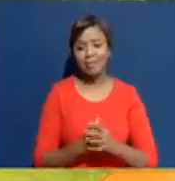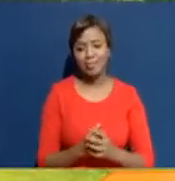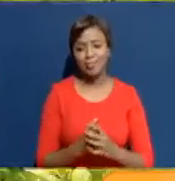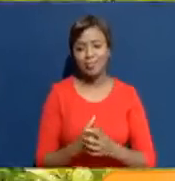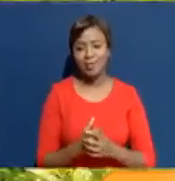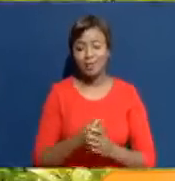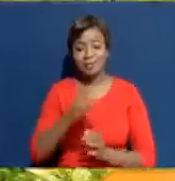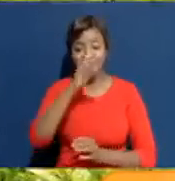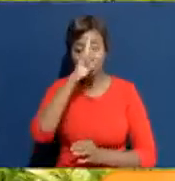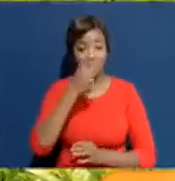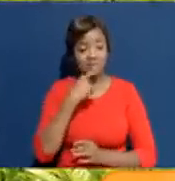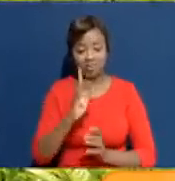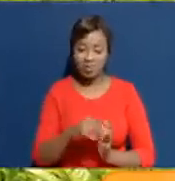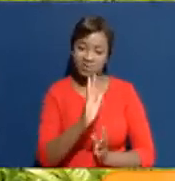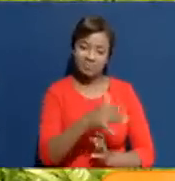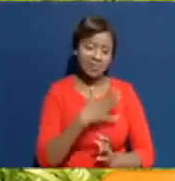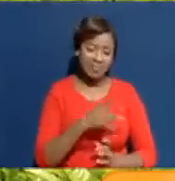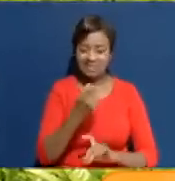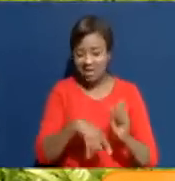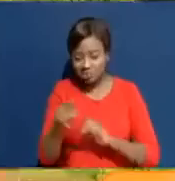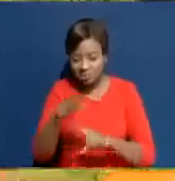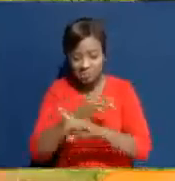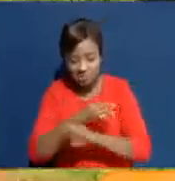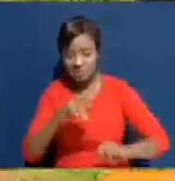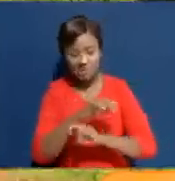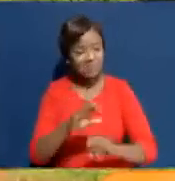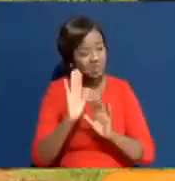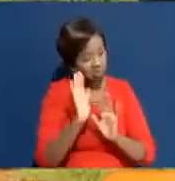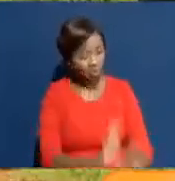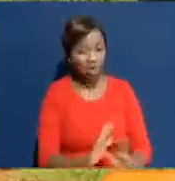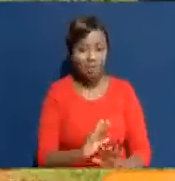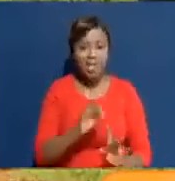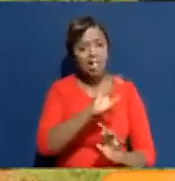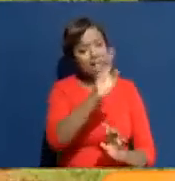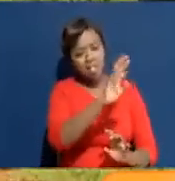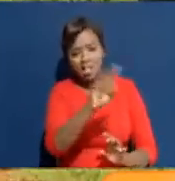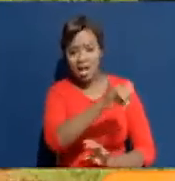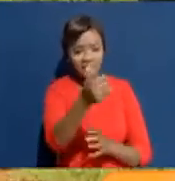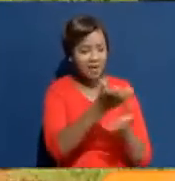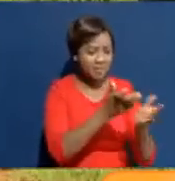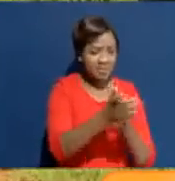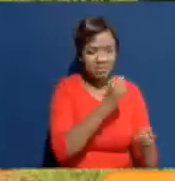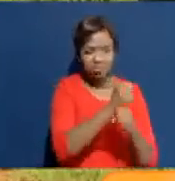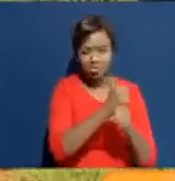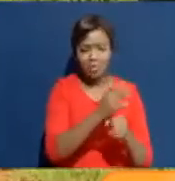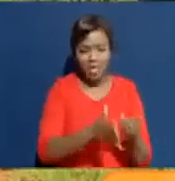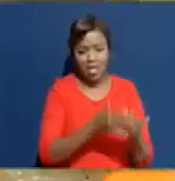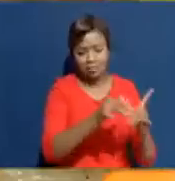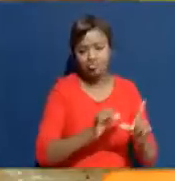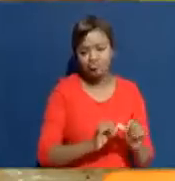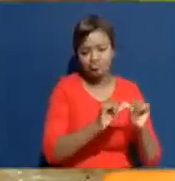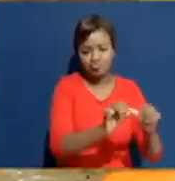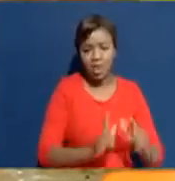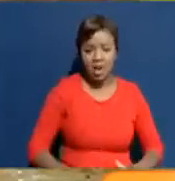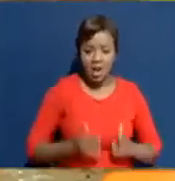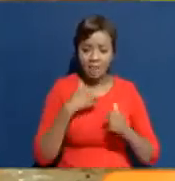urging the residents to engage in other legal activities to sustain their livelihoods. Ningependa kueleza wakazi wa Chemosit